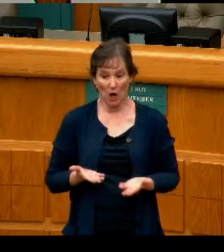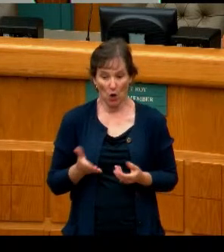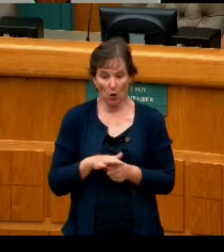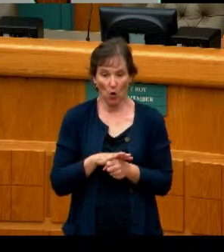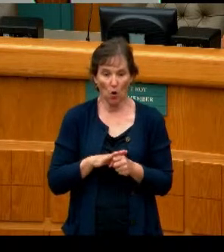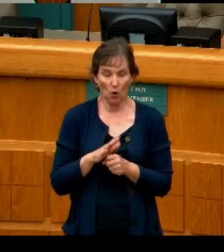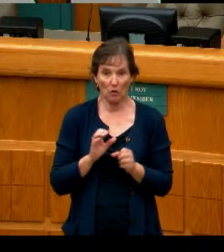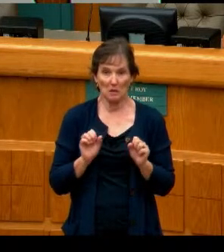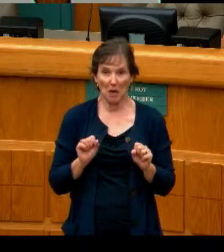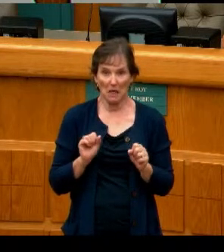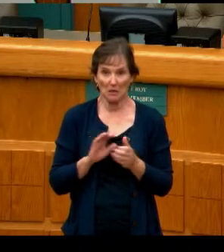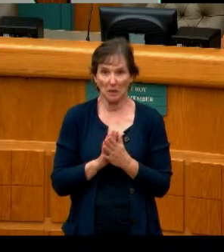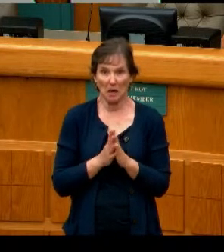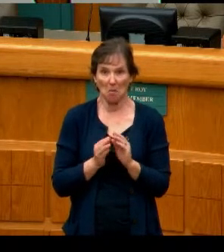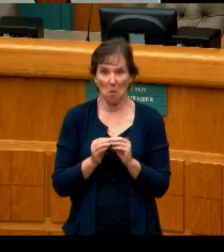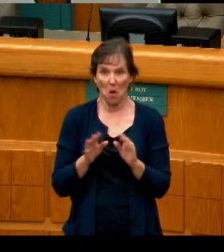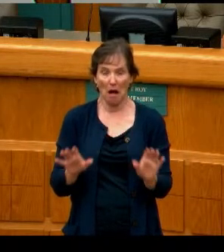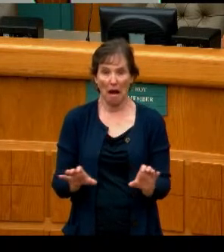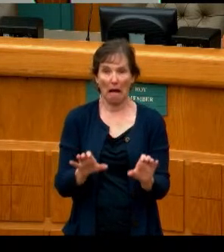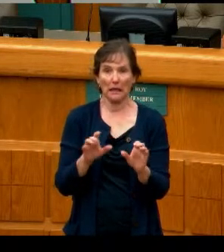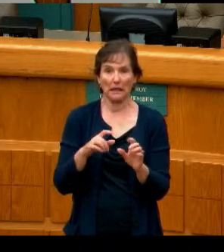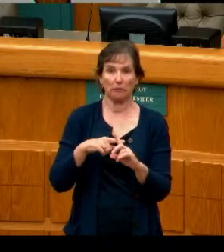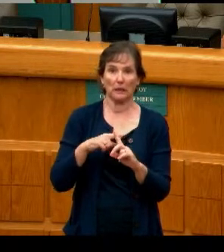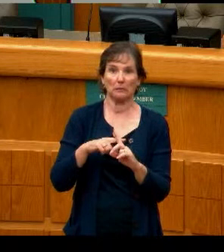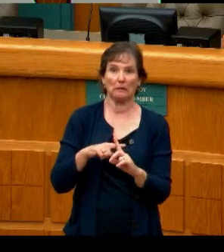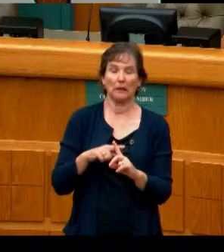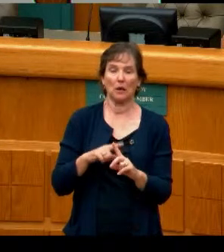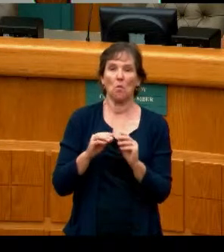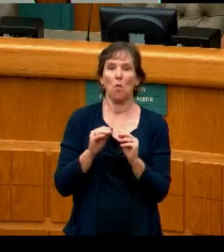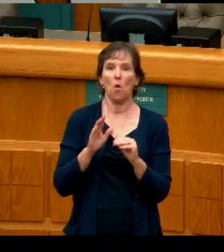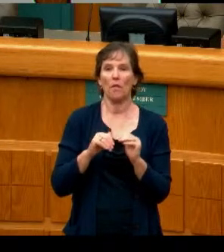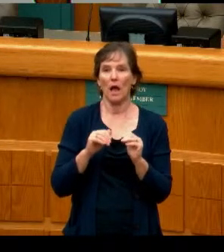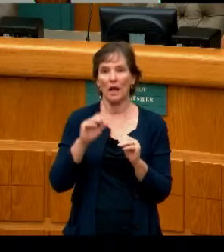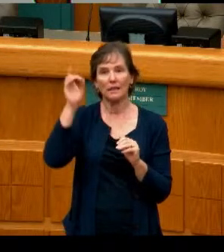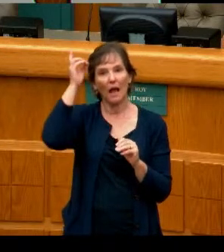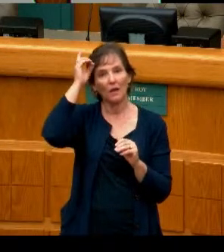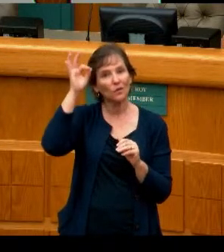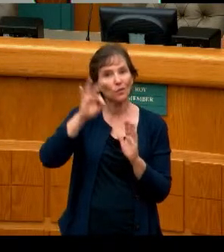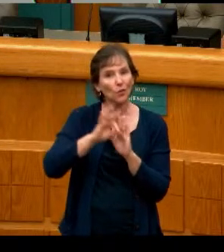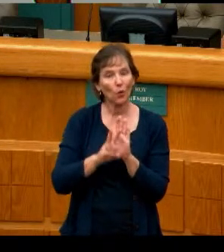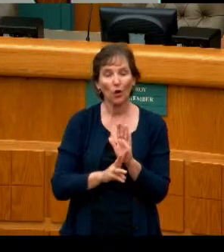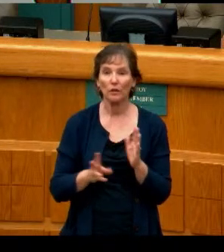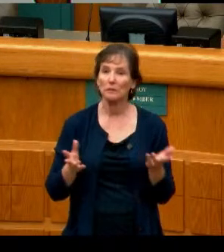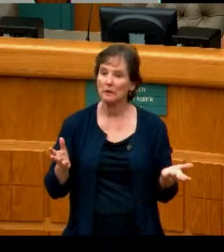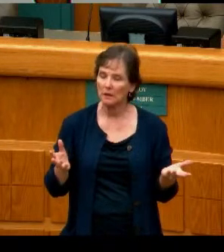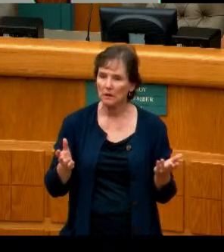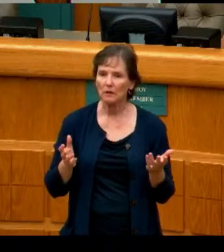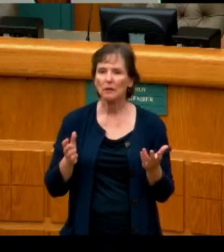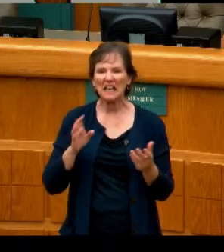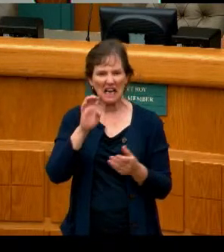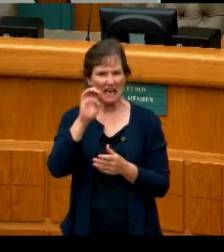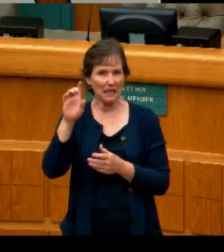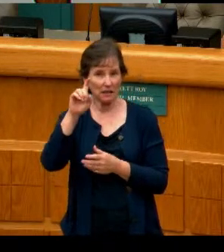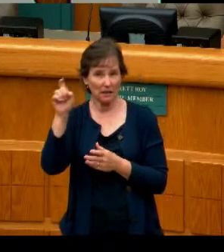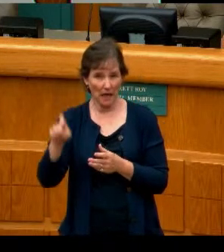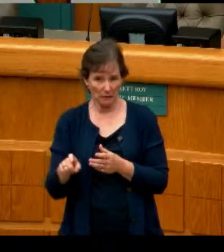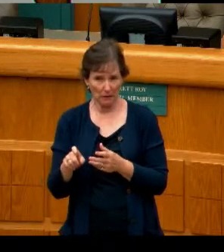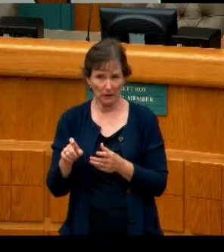more steeply, and if we keep on this same trend, we might catch the Dallas-Fort Worth area and surpass them. Not something that we want to